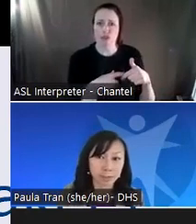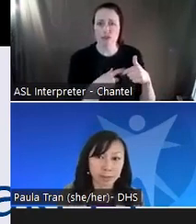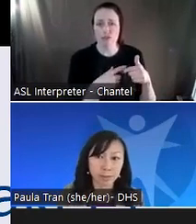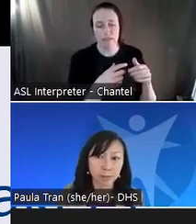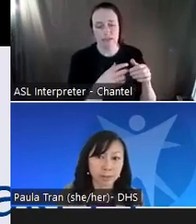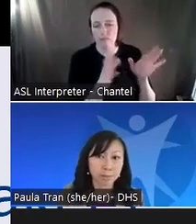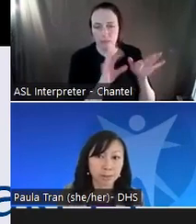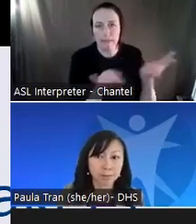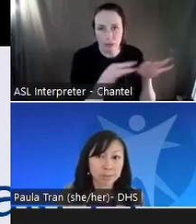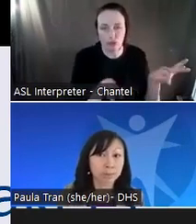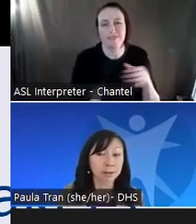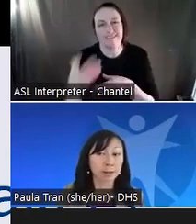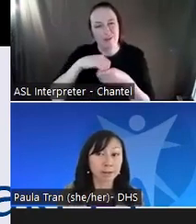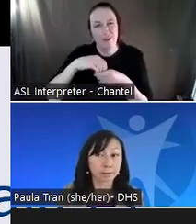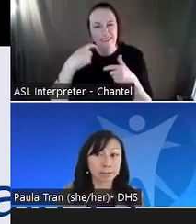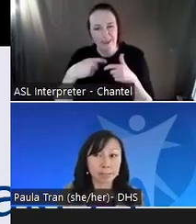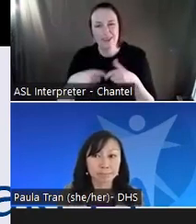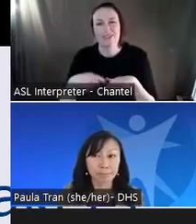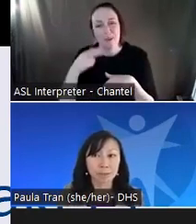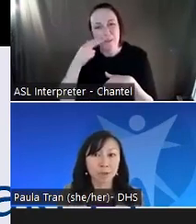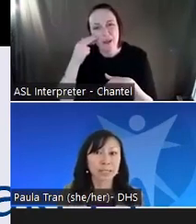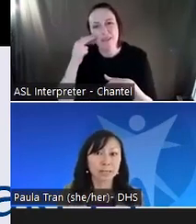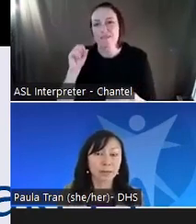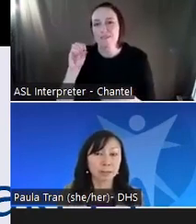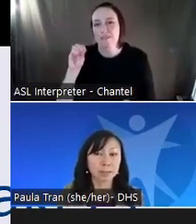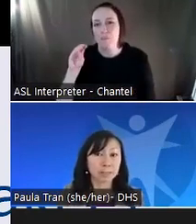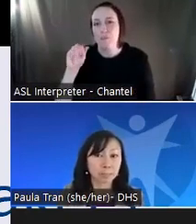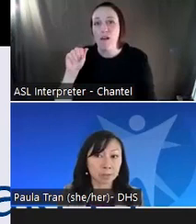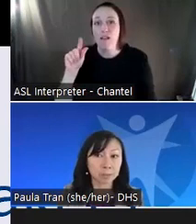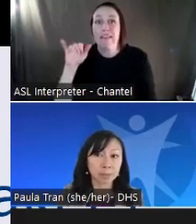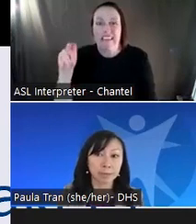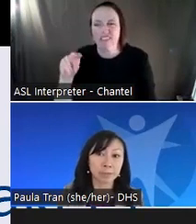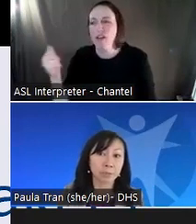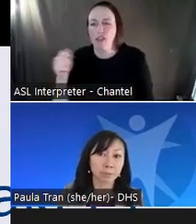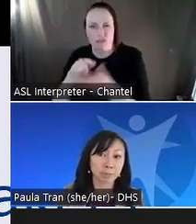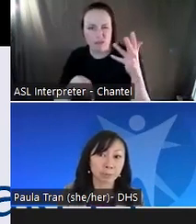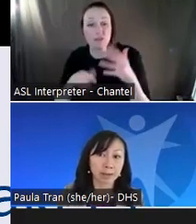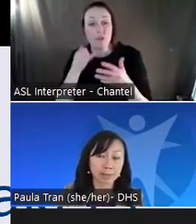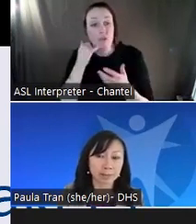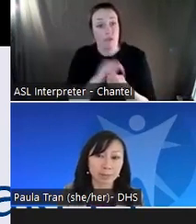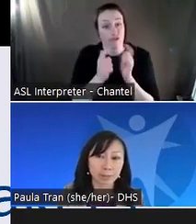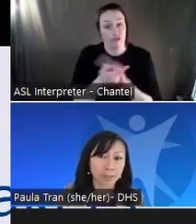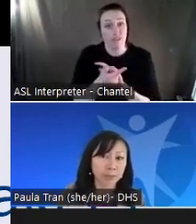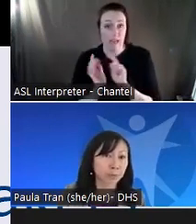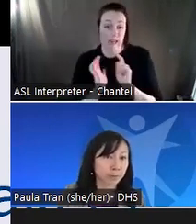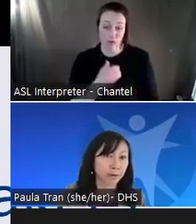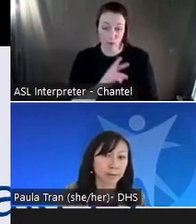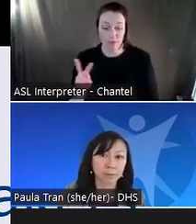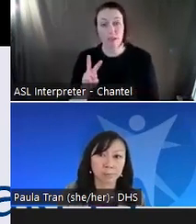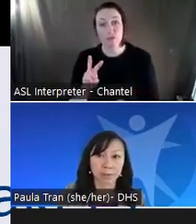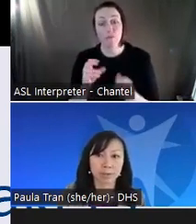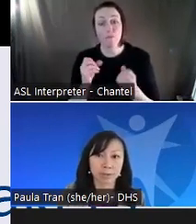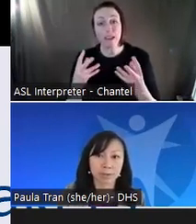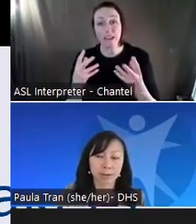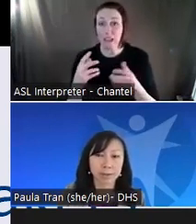including Spanish, Hmong, Somali, and others. Translating the website into multiple languages would improve access to information for